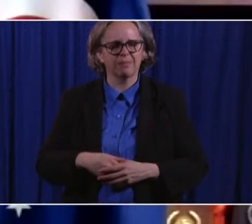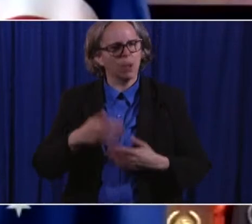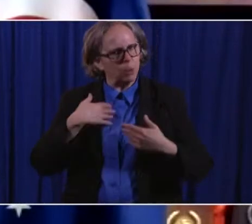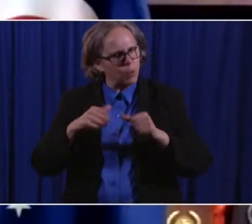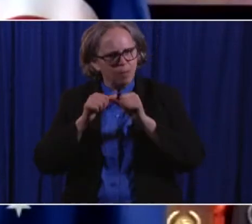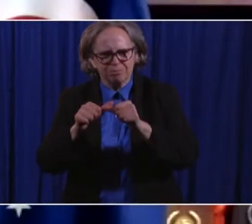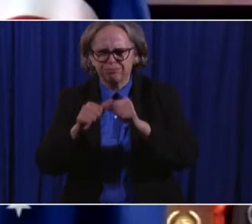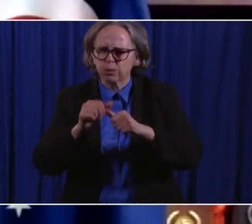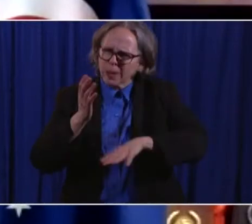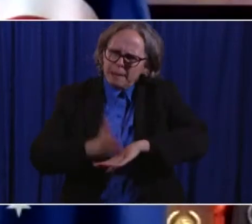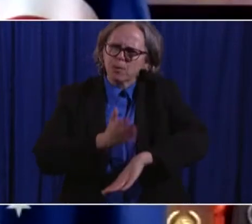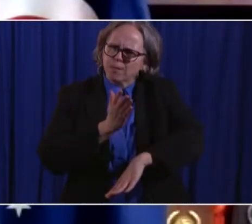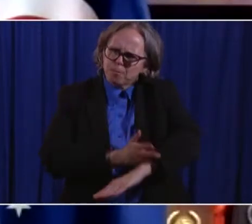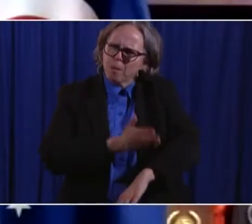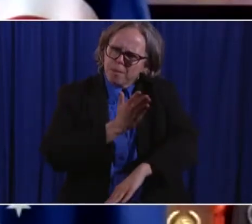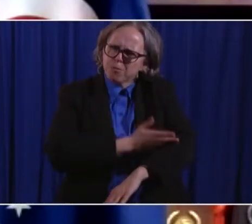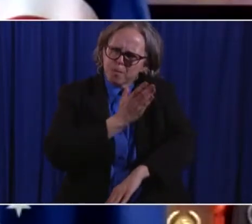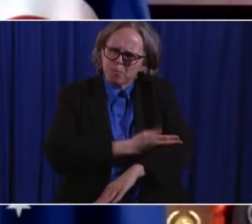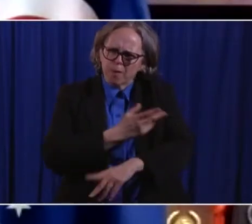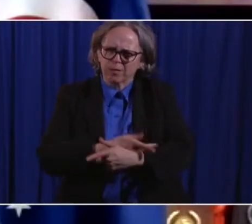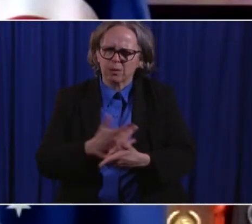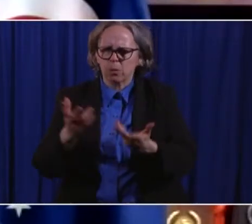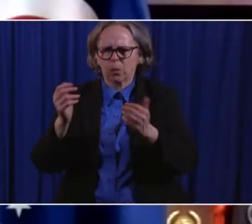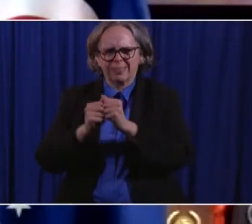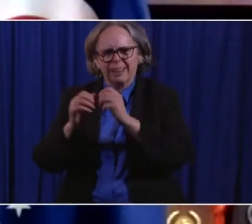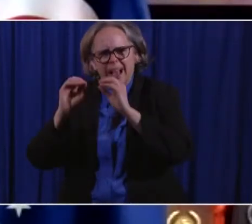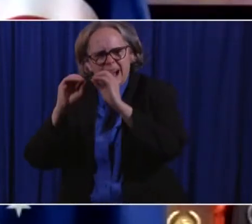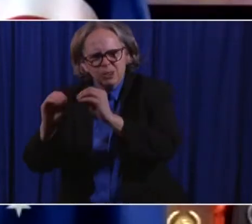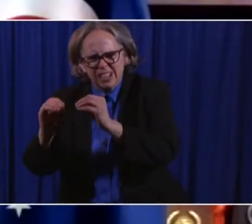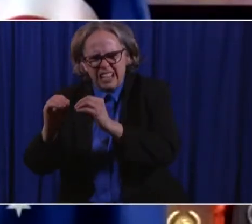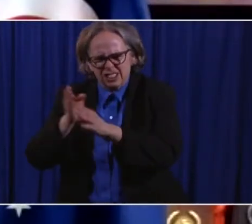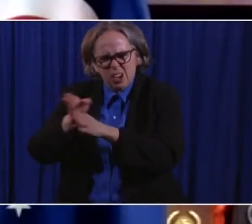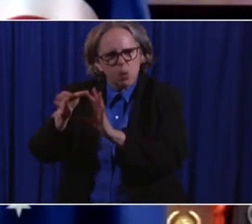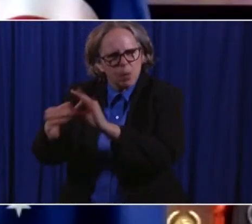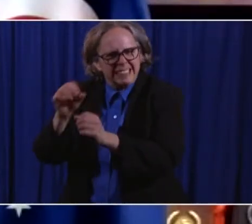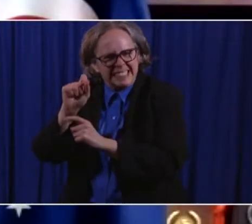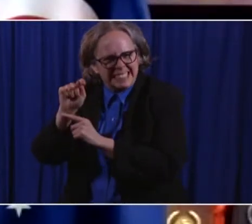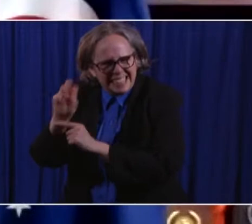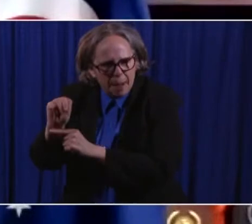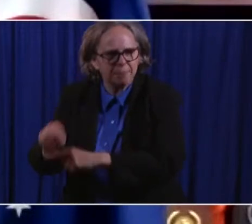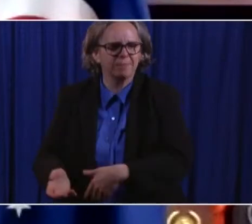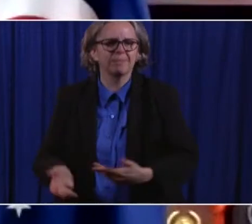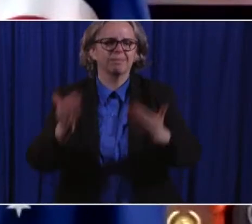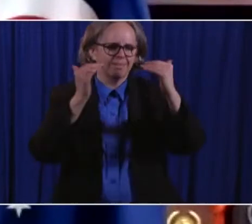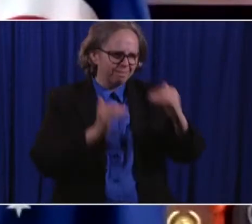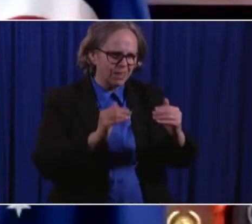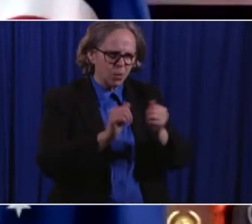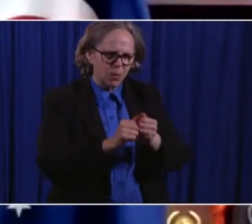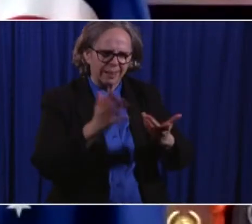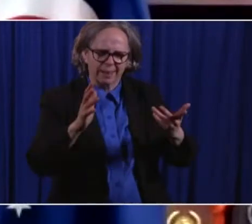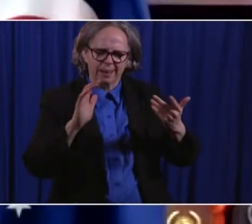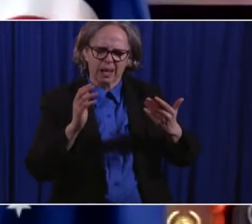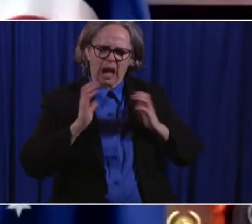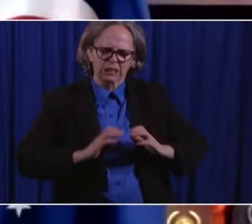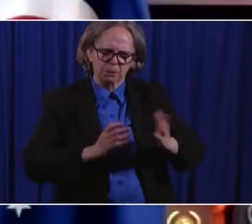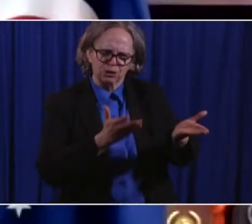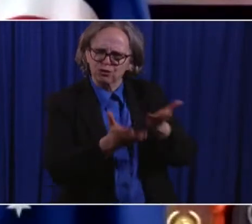on education, STEM education, continuing to focus on these customer service upgrades in our